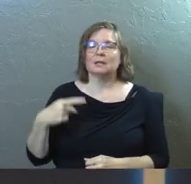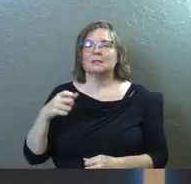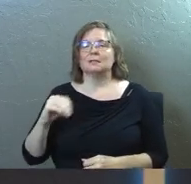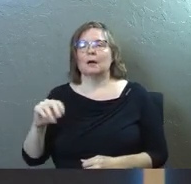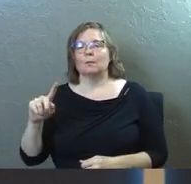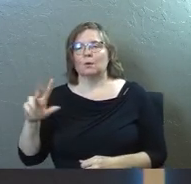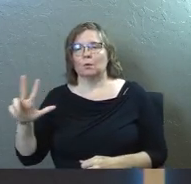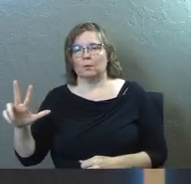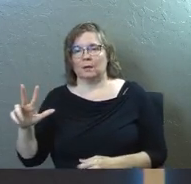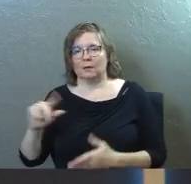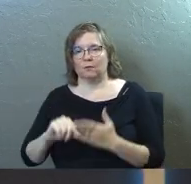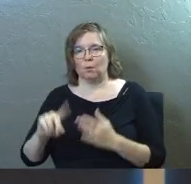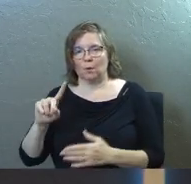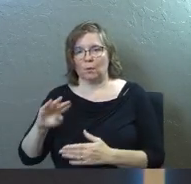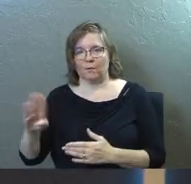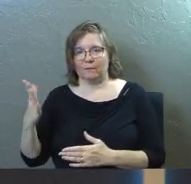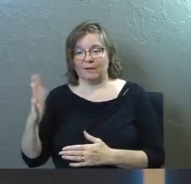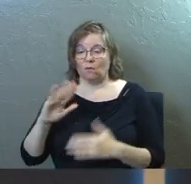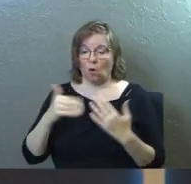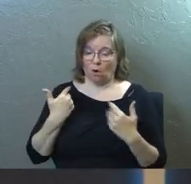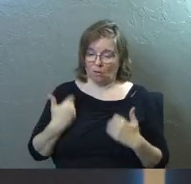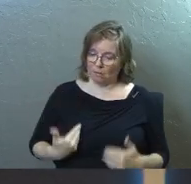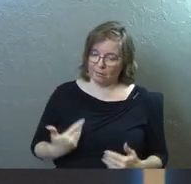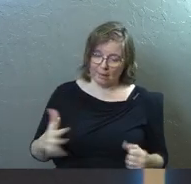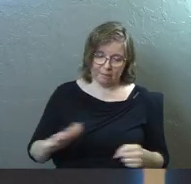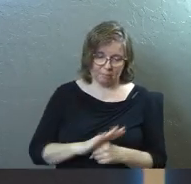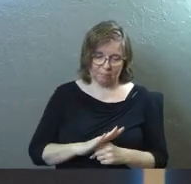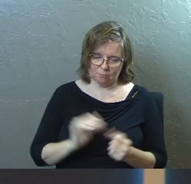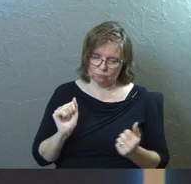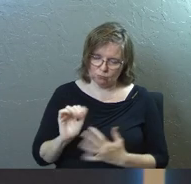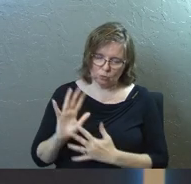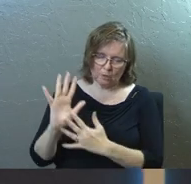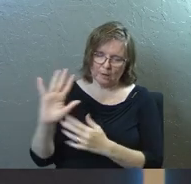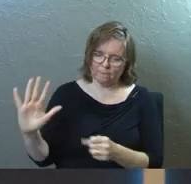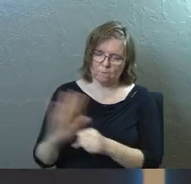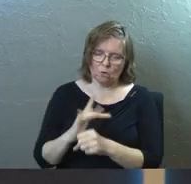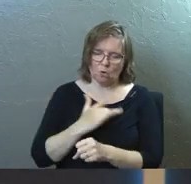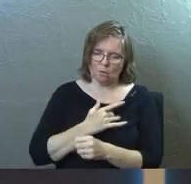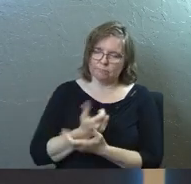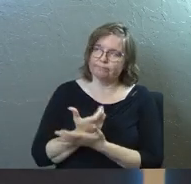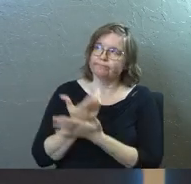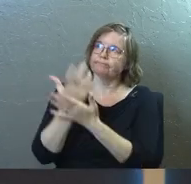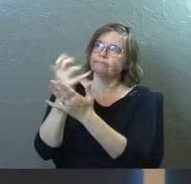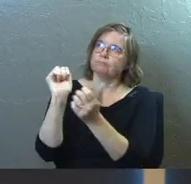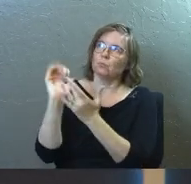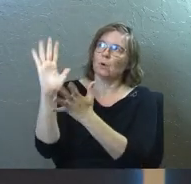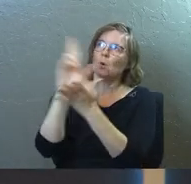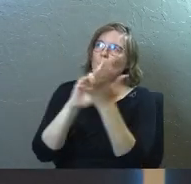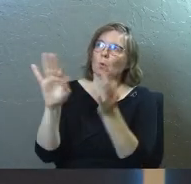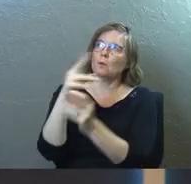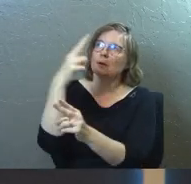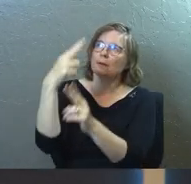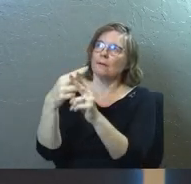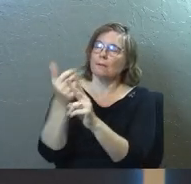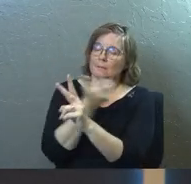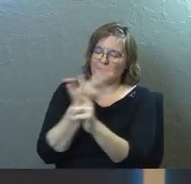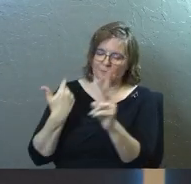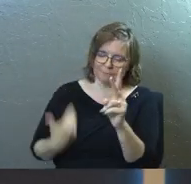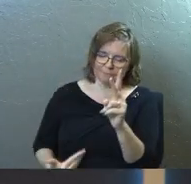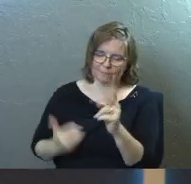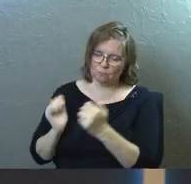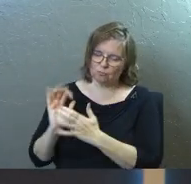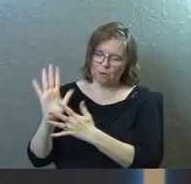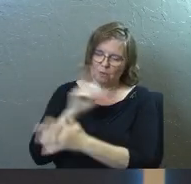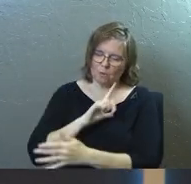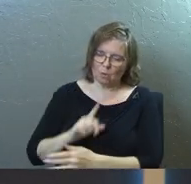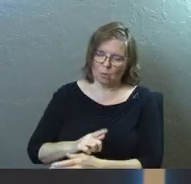Psalm 103, verses 1 through 5. "Let all that I am praise the Lord with my whole heart. I will praise his holy name. Let all that I am praise the Lord. May I never forget